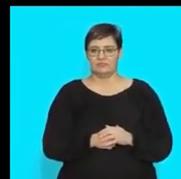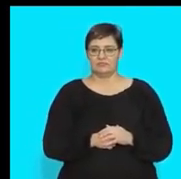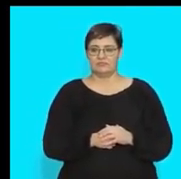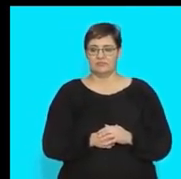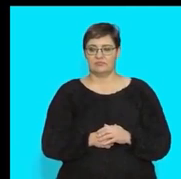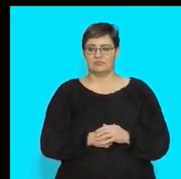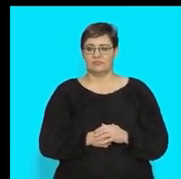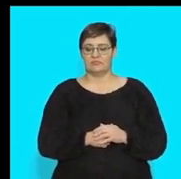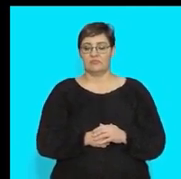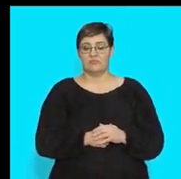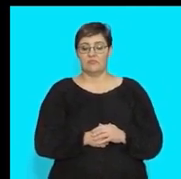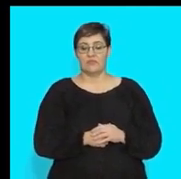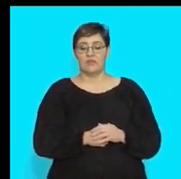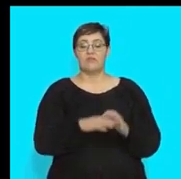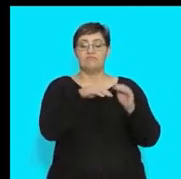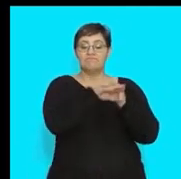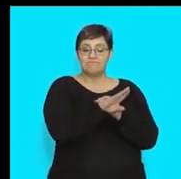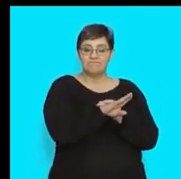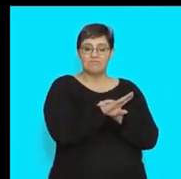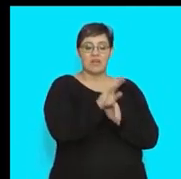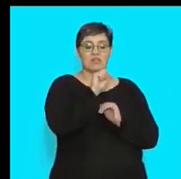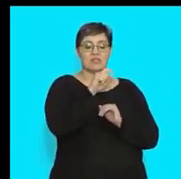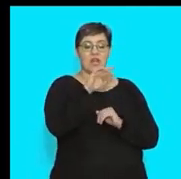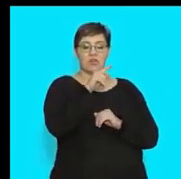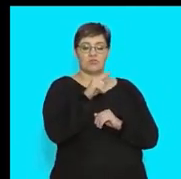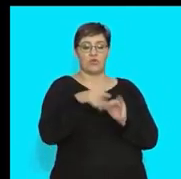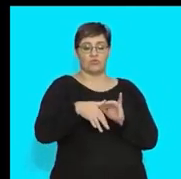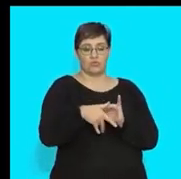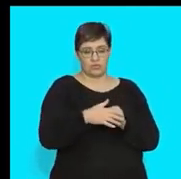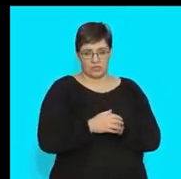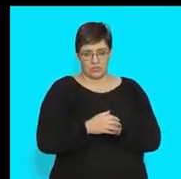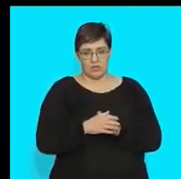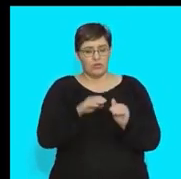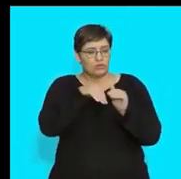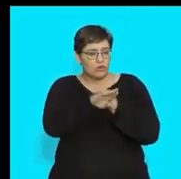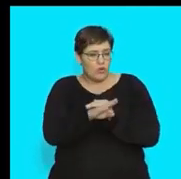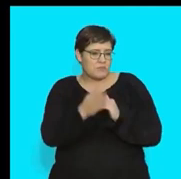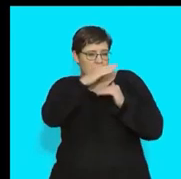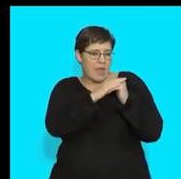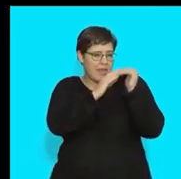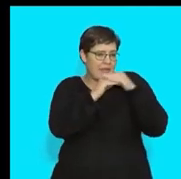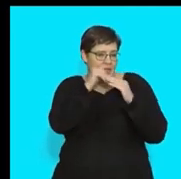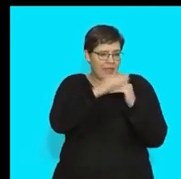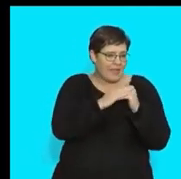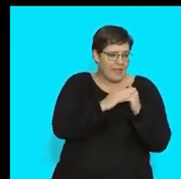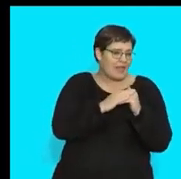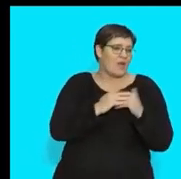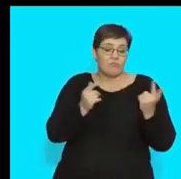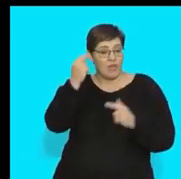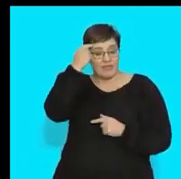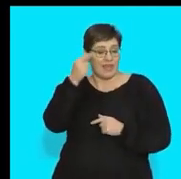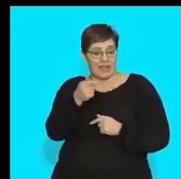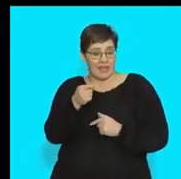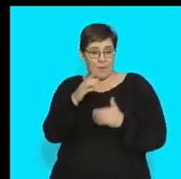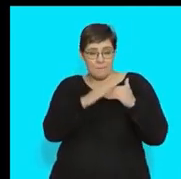number 6 there. Number C, stores starch in the root. Storage, packing.